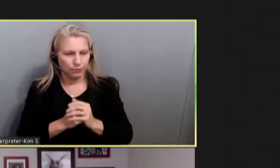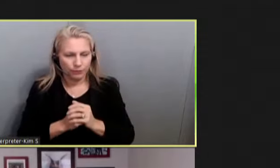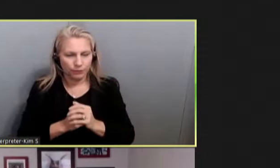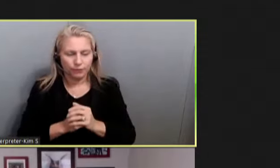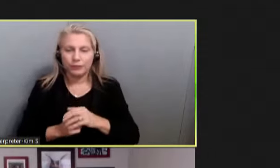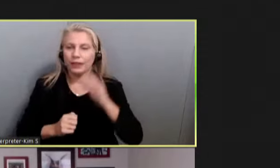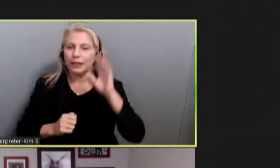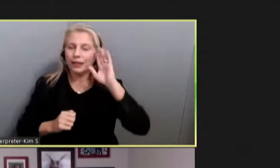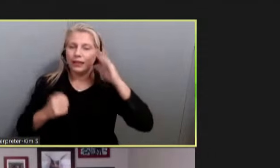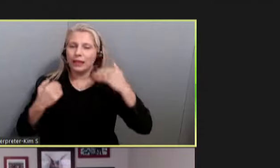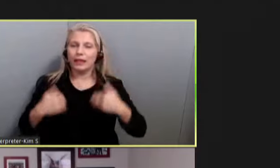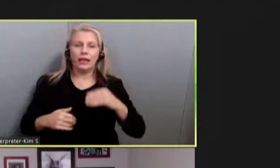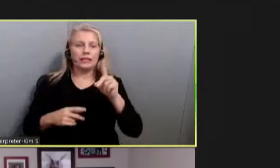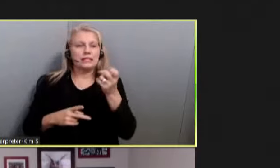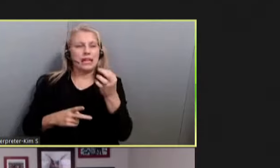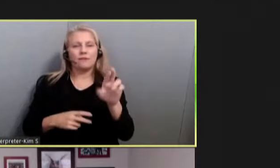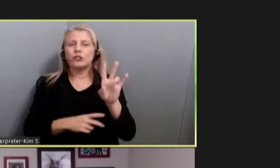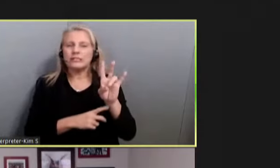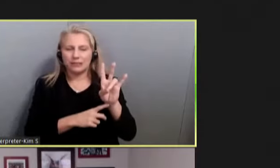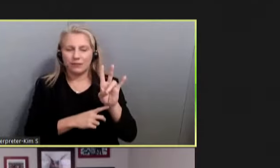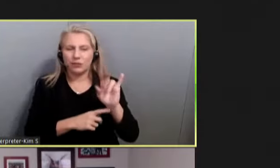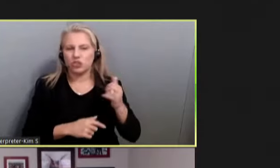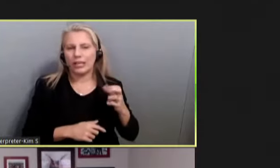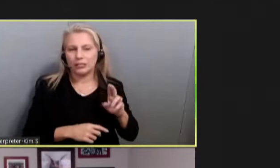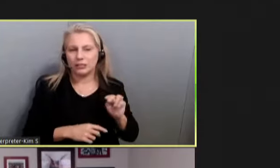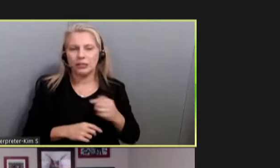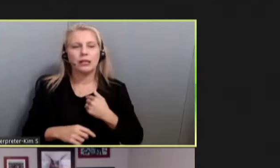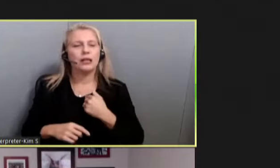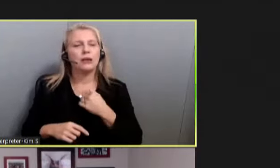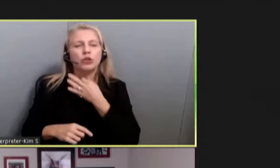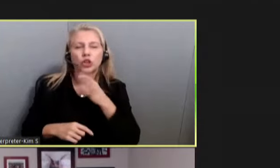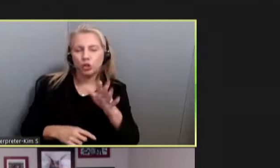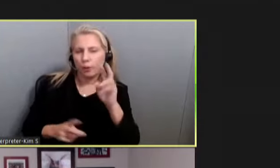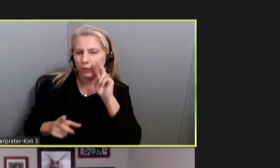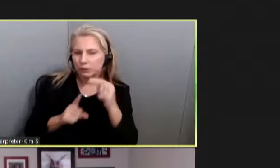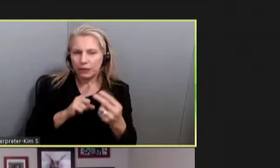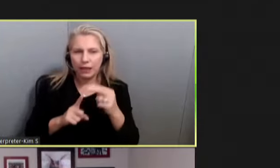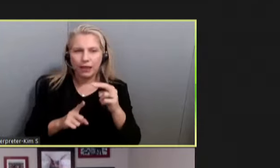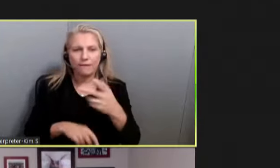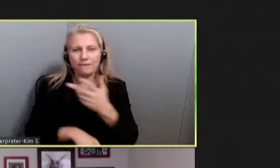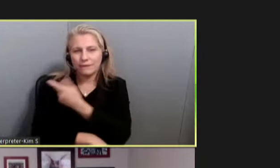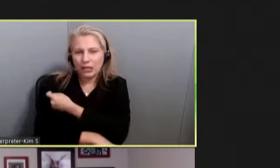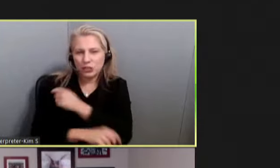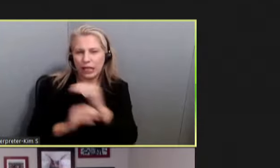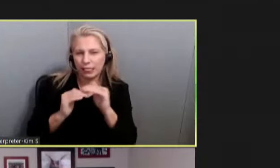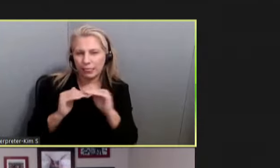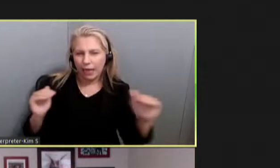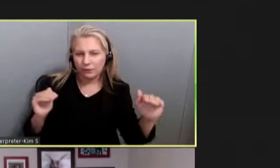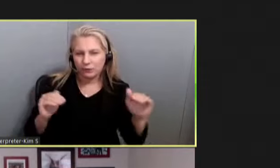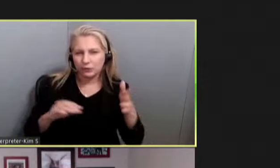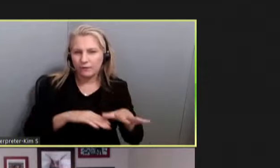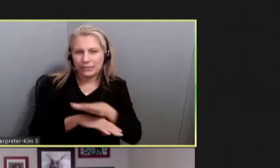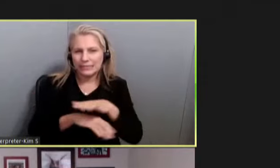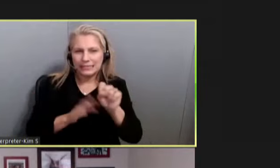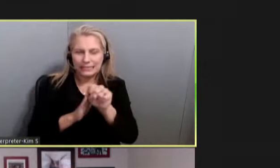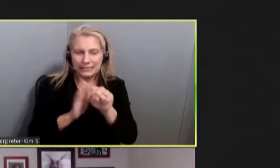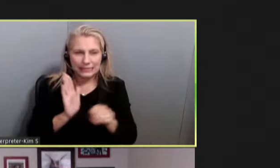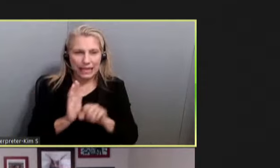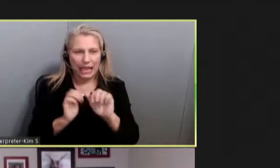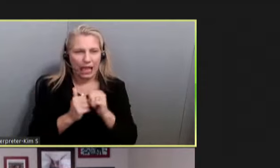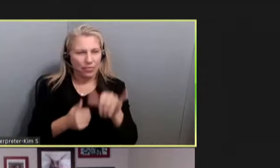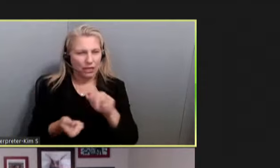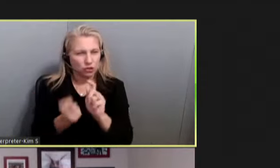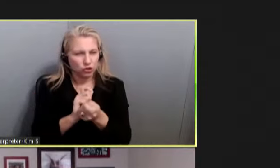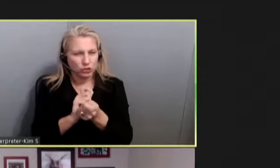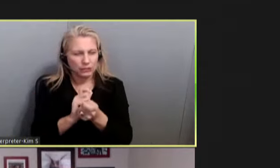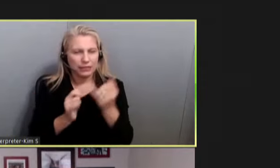Yeah, Jason Grunauer here from Denver 7. Just curious, from your perspective, the vaccination levels across the state, how those have changed over